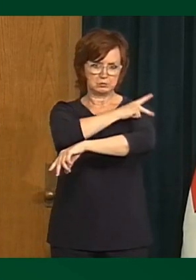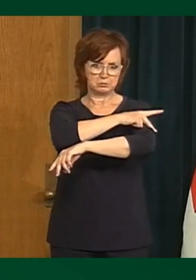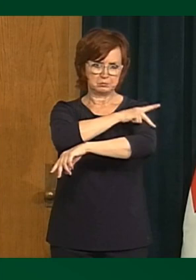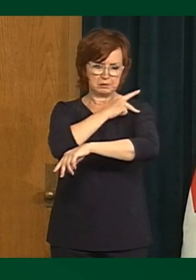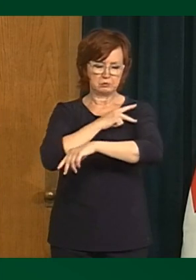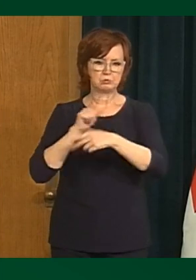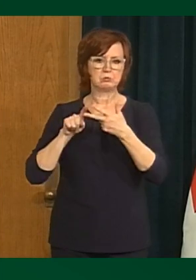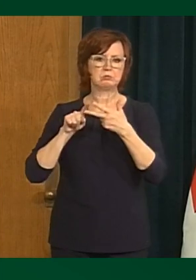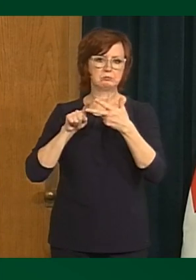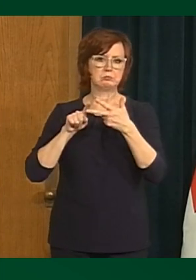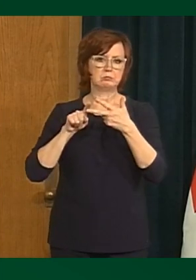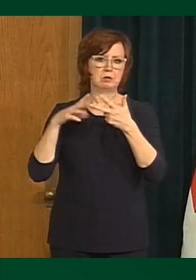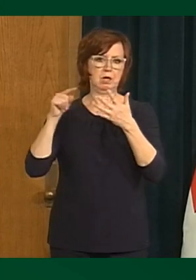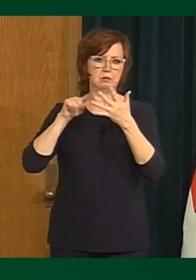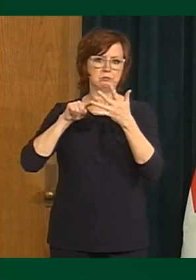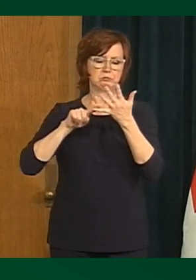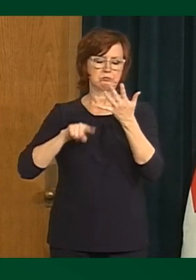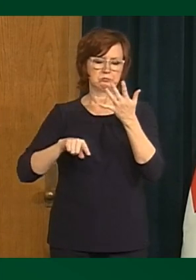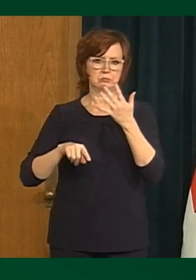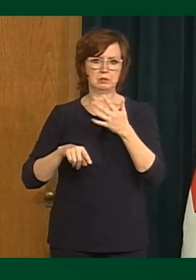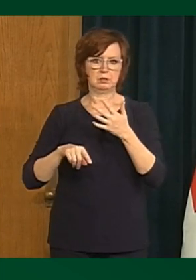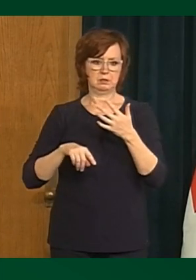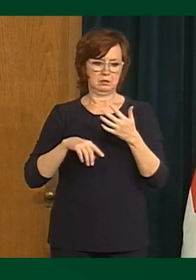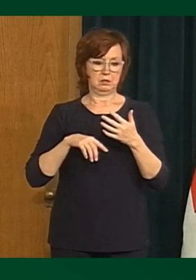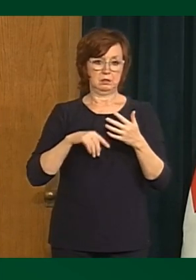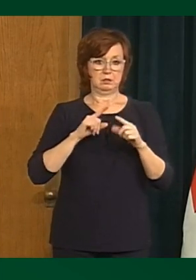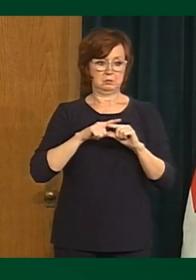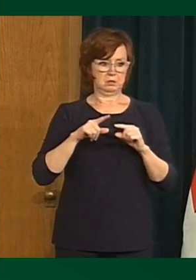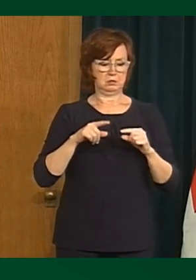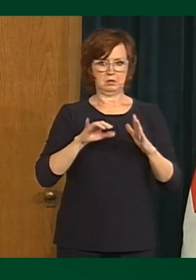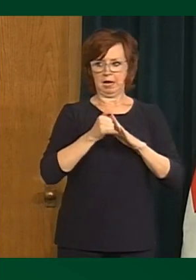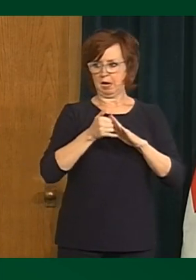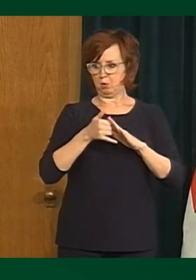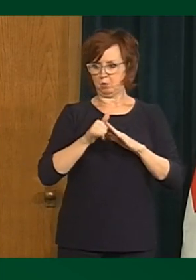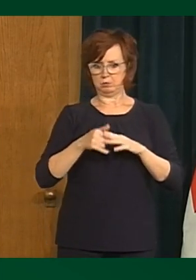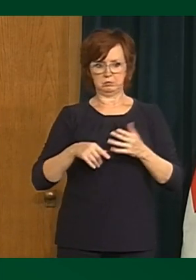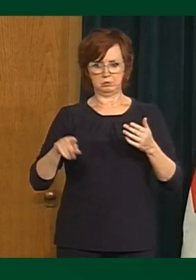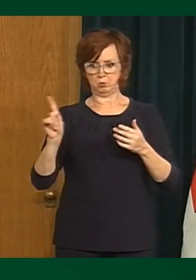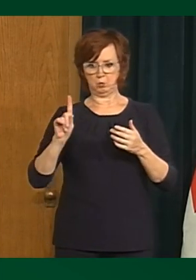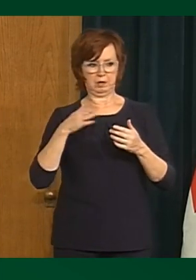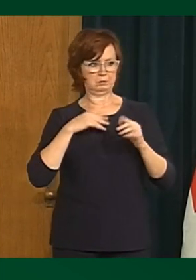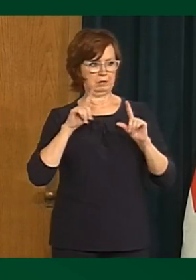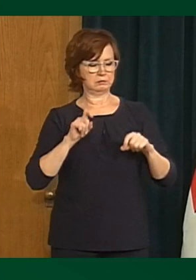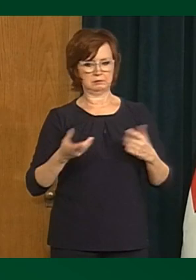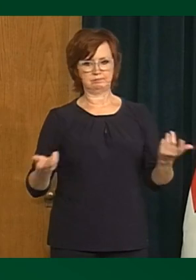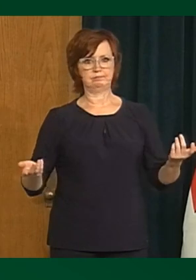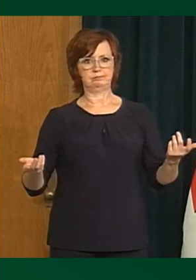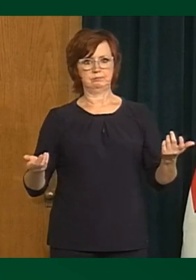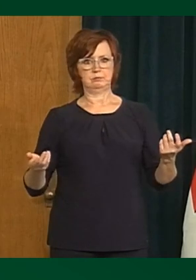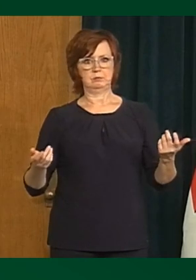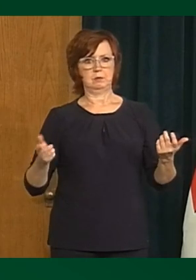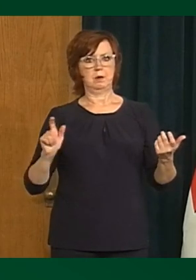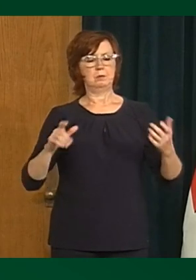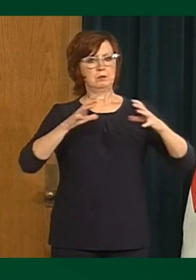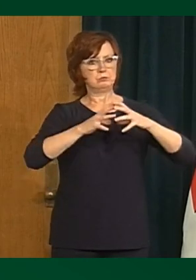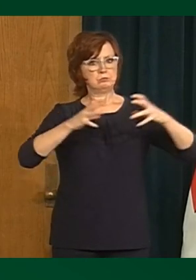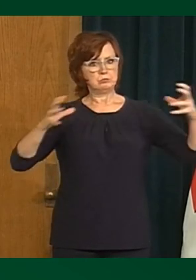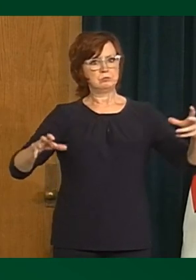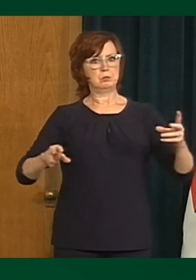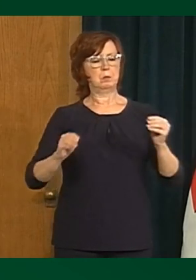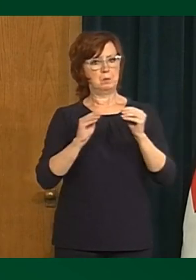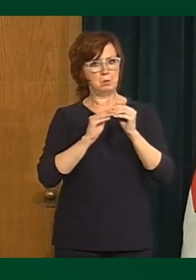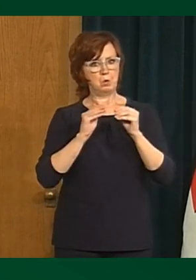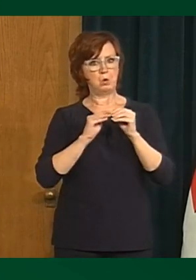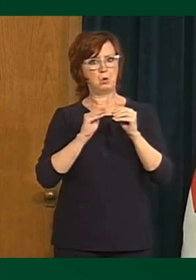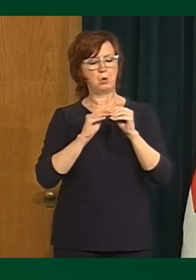other thing to your question is how will folks access it? It's another thing we're looking at is how do you expand that accessibility, and how some